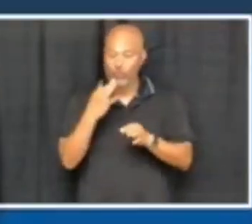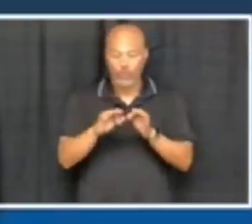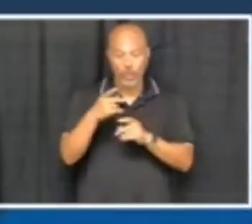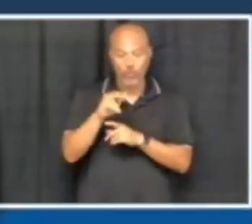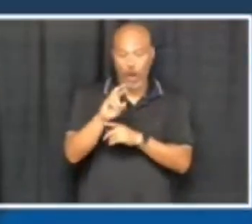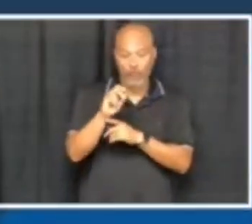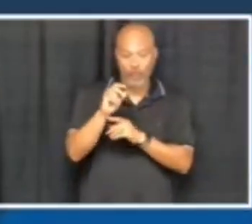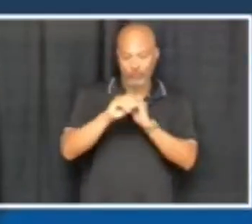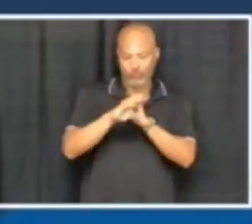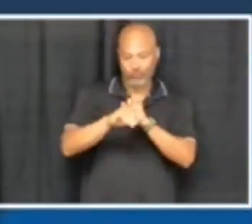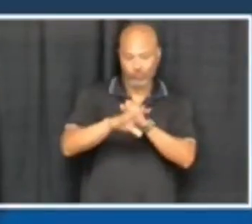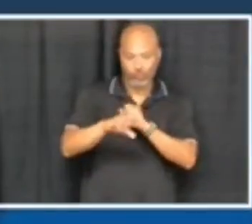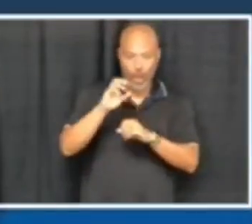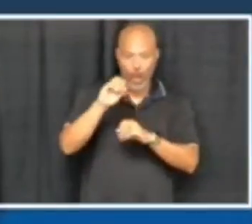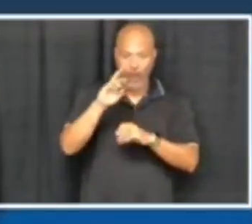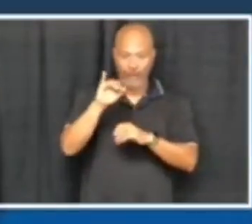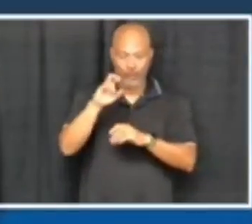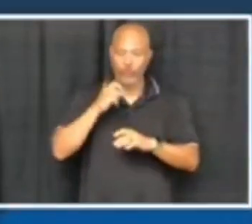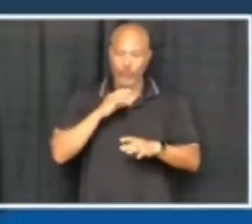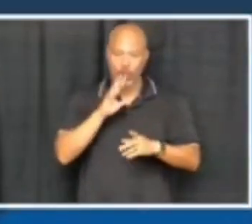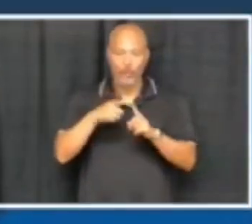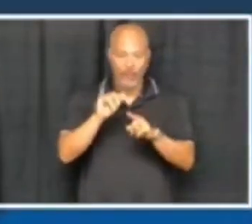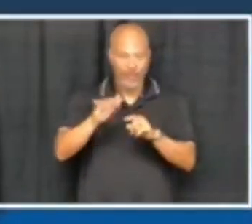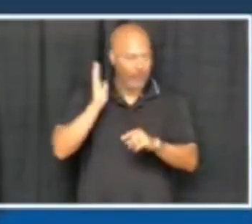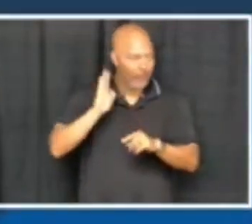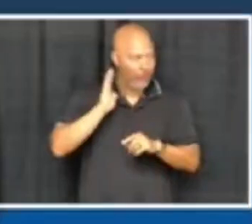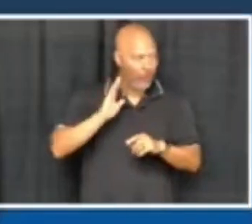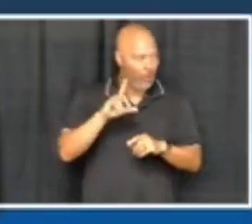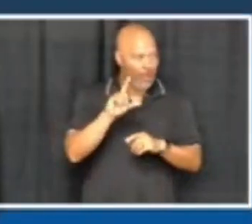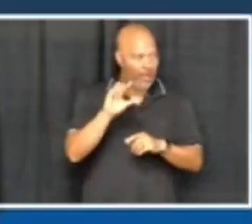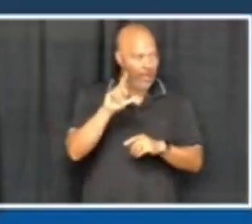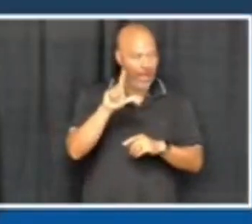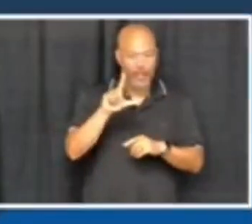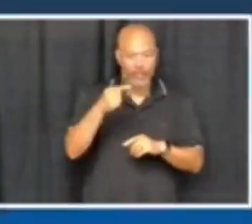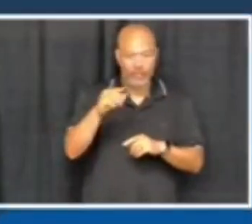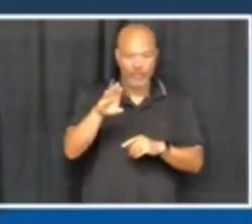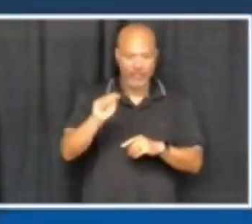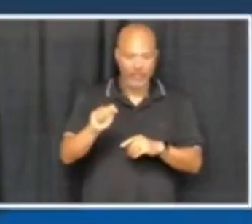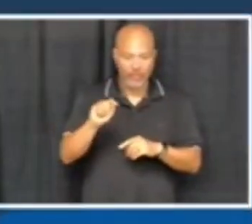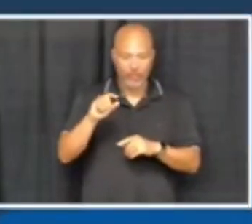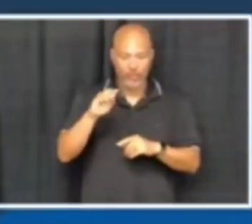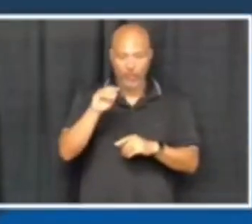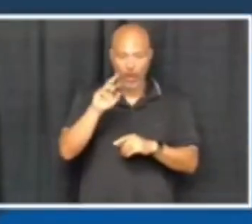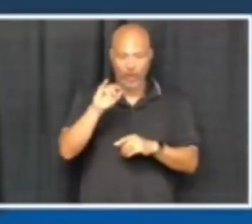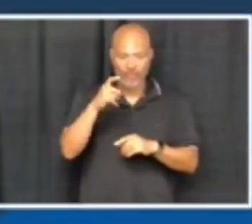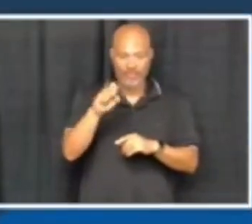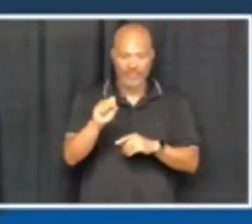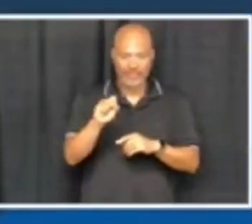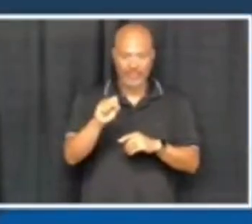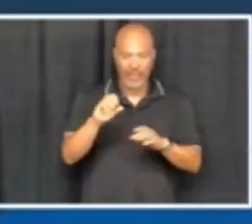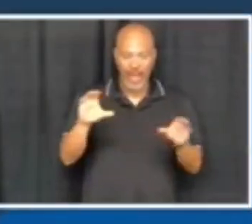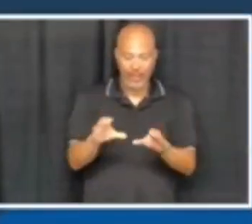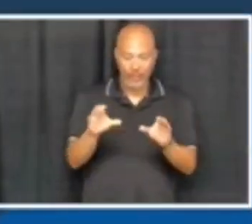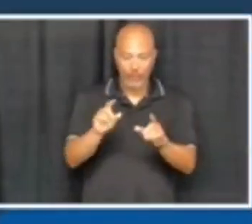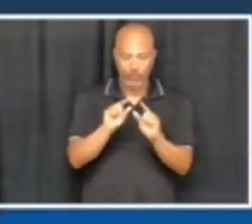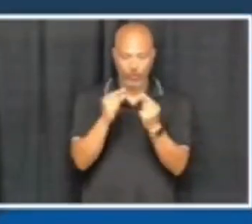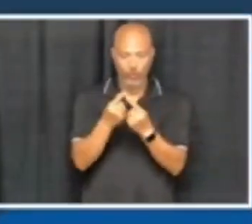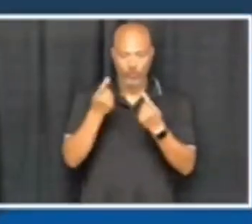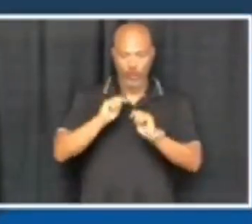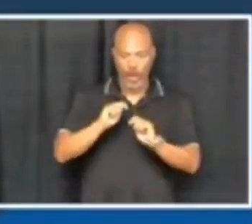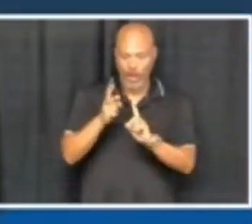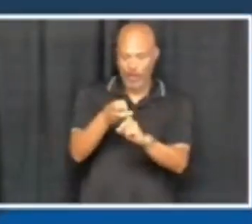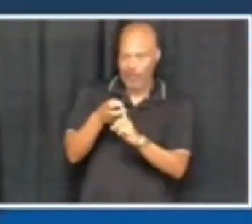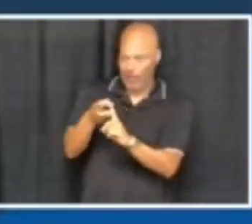propaganda officers. We explored that. The LGBTQ Marxist activist group is trying to